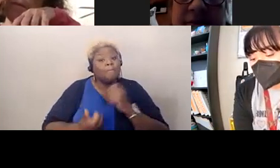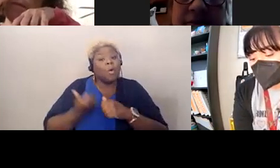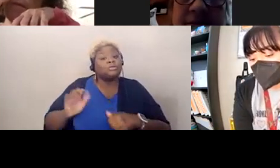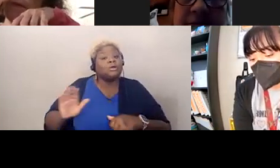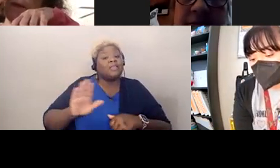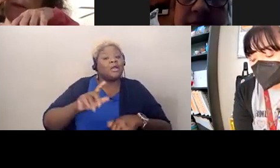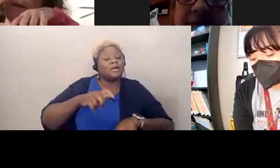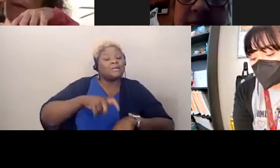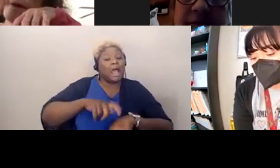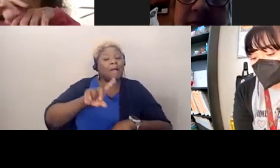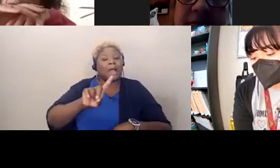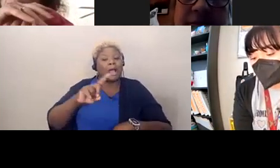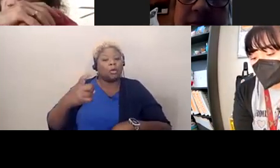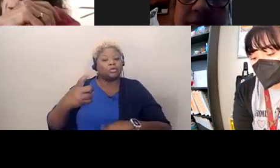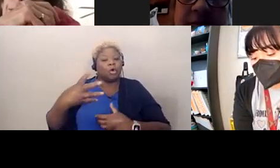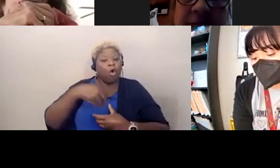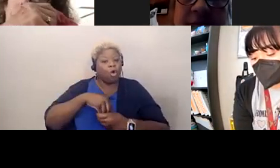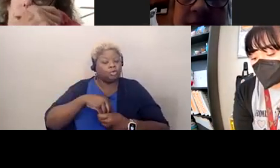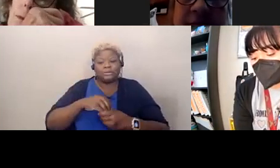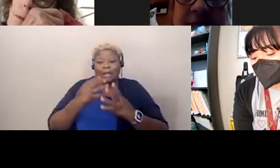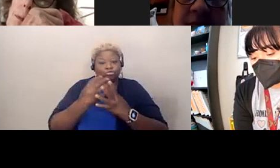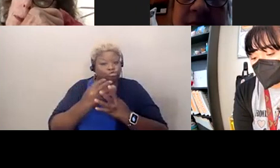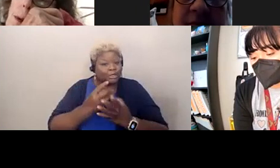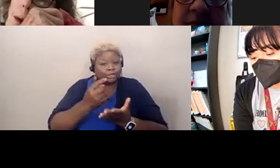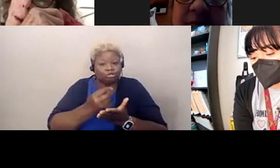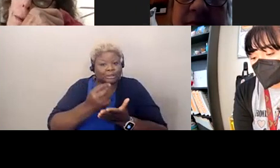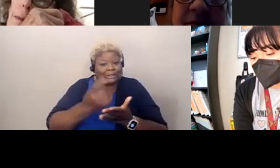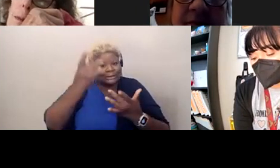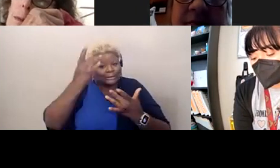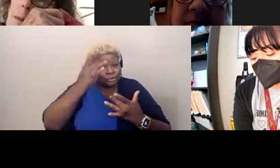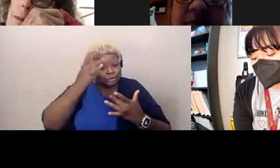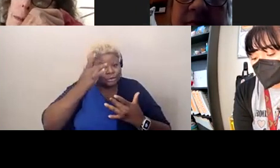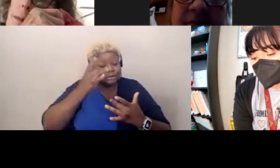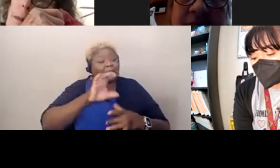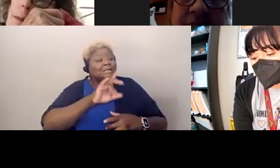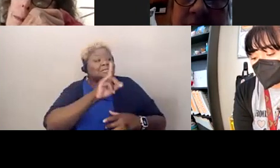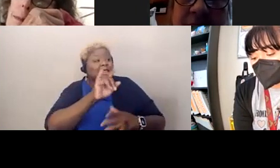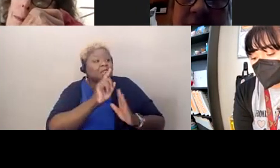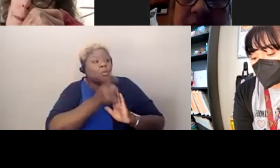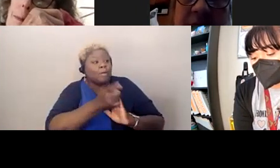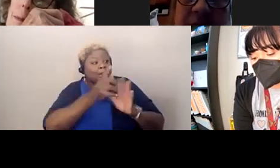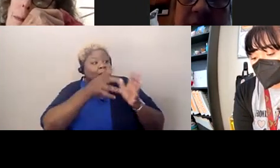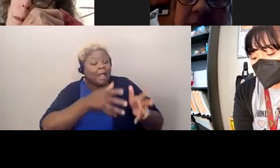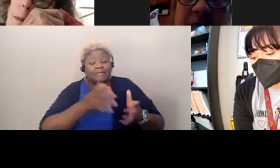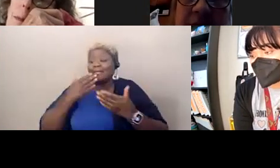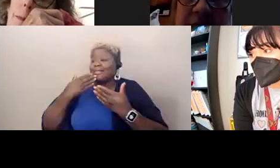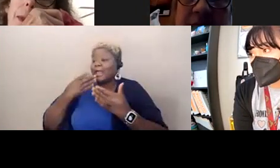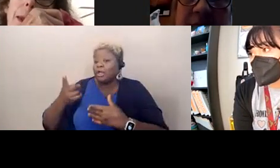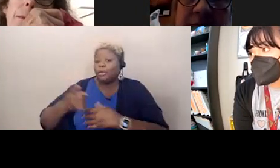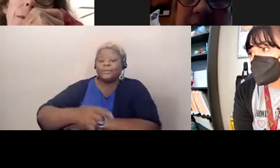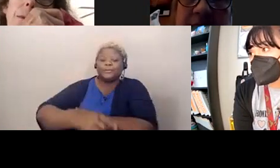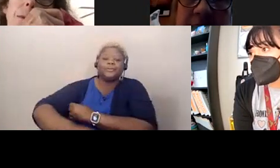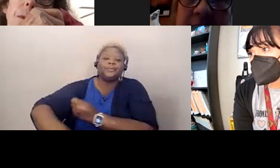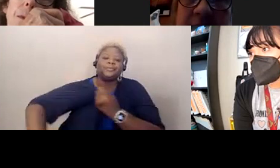time diagnosing autism instead of screening and treating conditions. Cynthia, you have 1 minute, okay? Thank you. Mm-hmm.